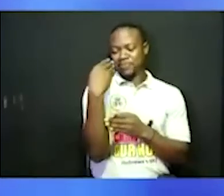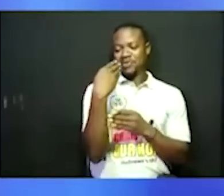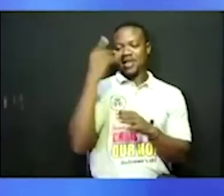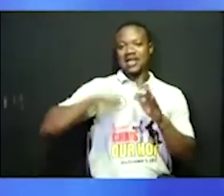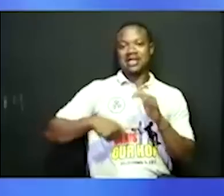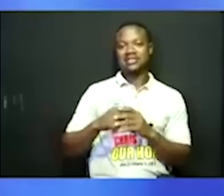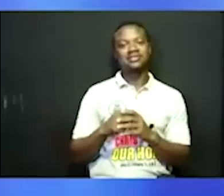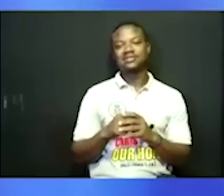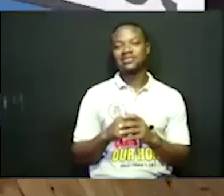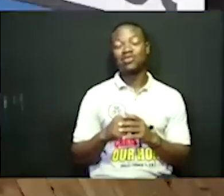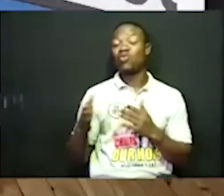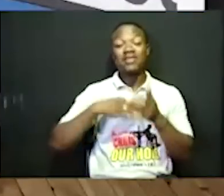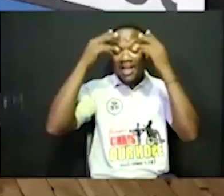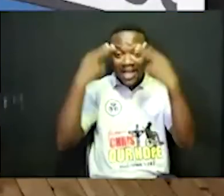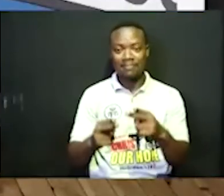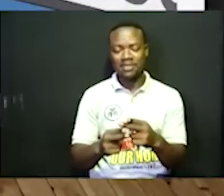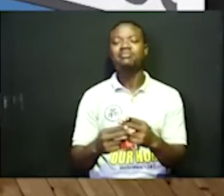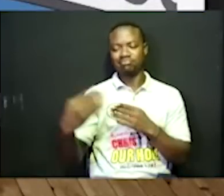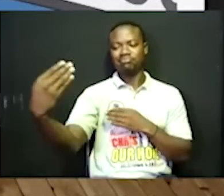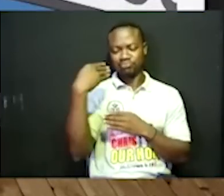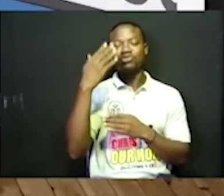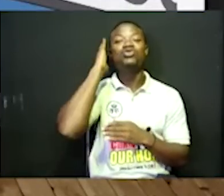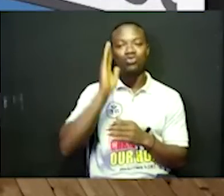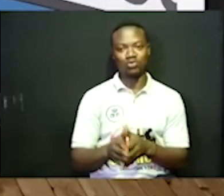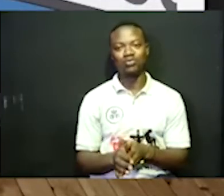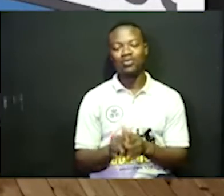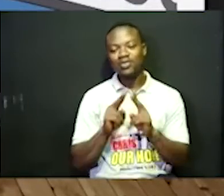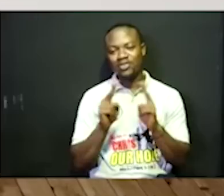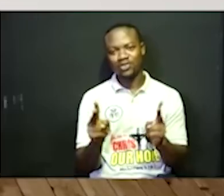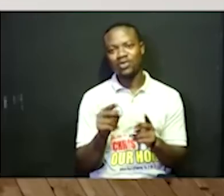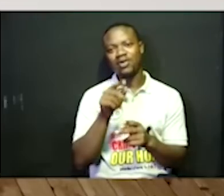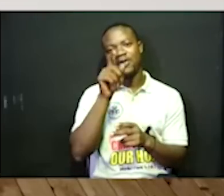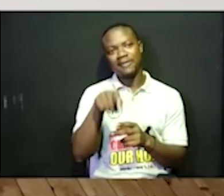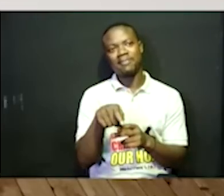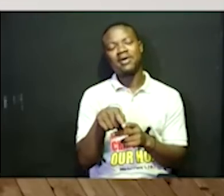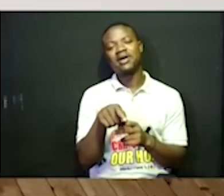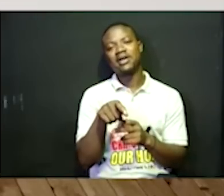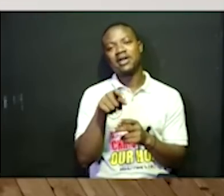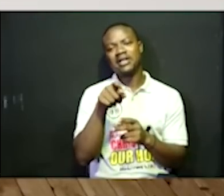come. So by all means, something will happen that will not